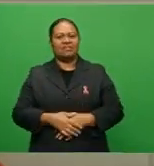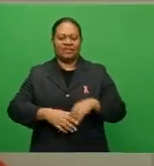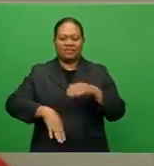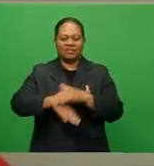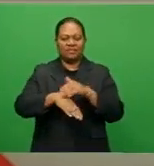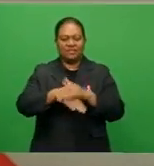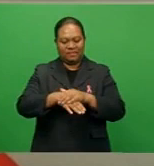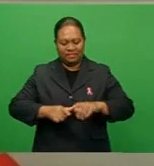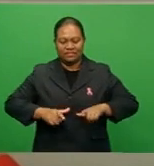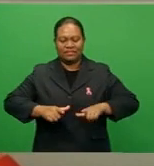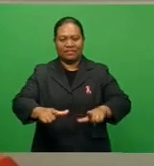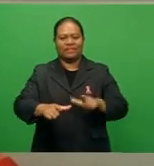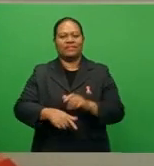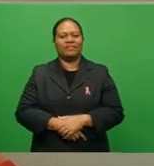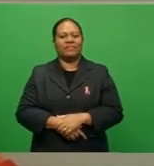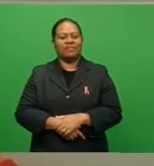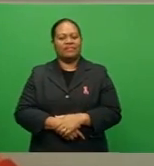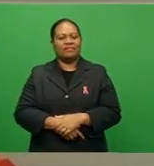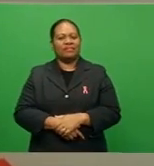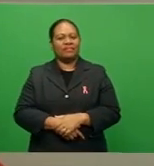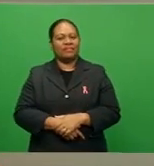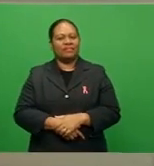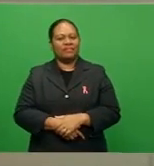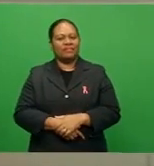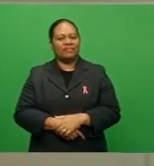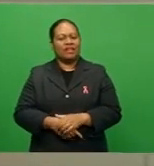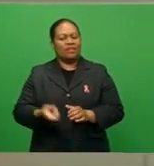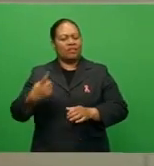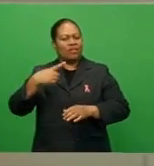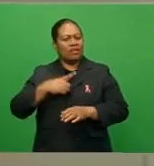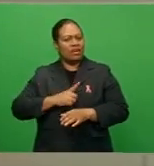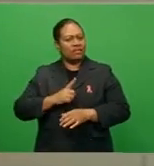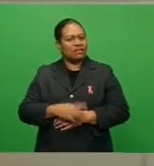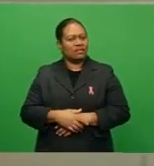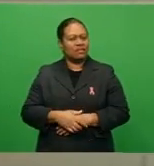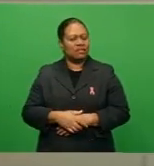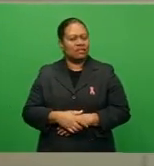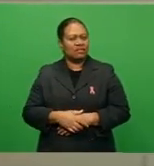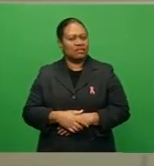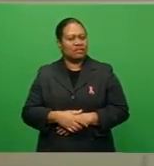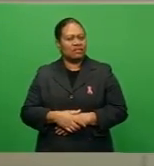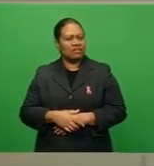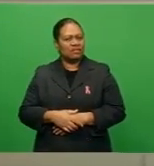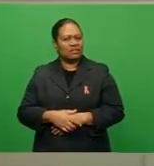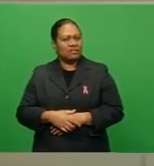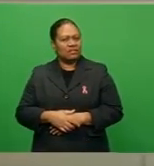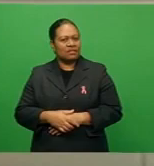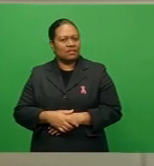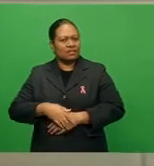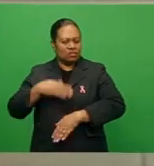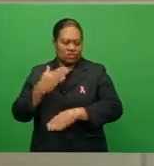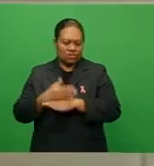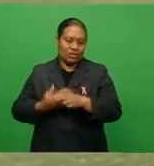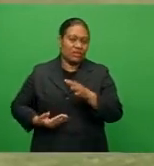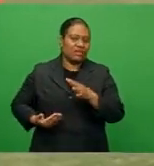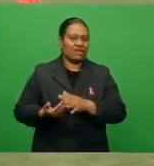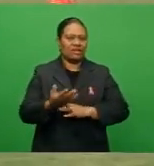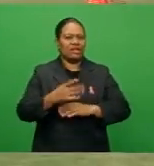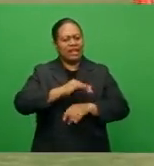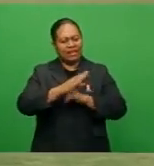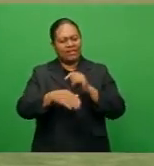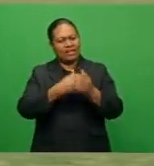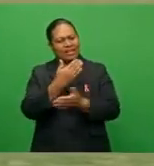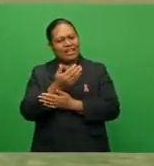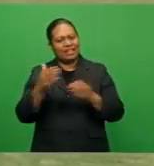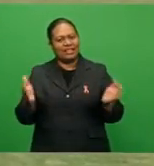journey. We're hoping this is the year for us, and we're kind of like just working towards a